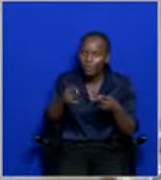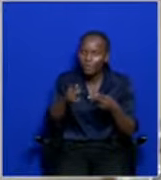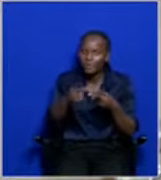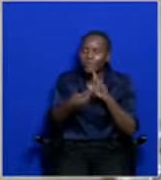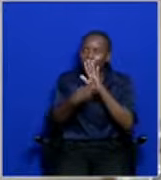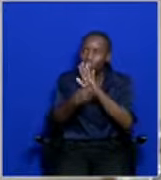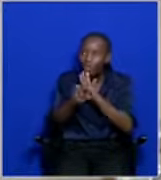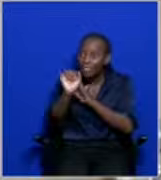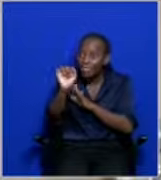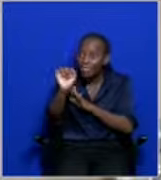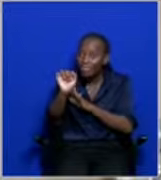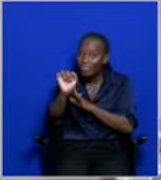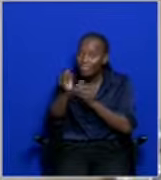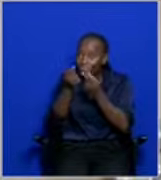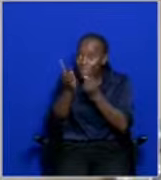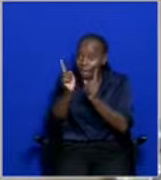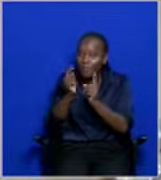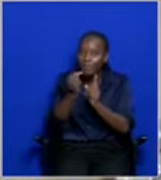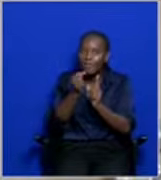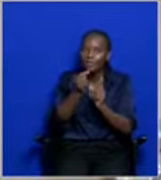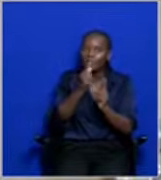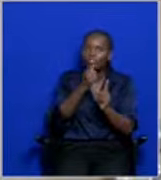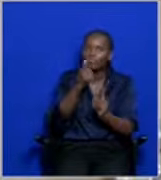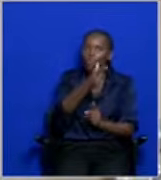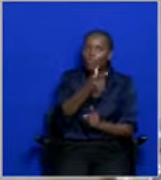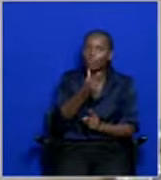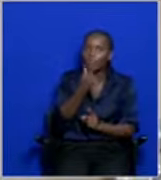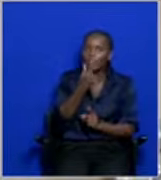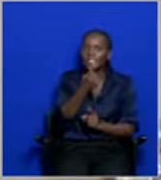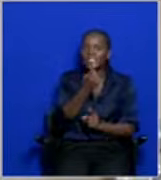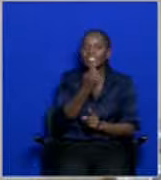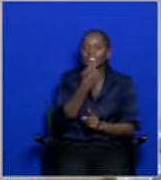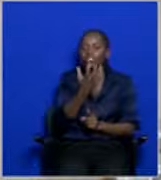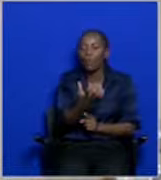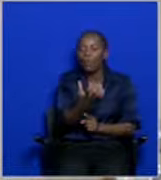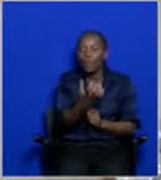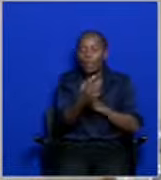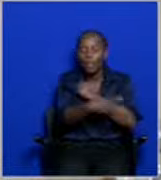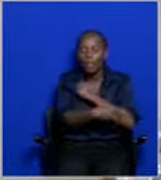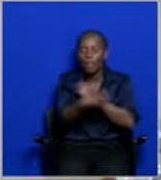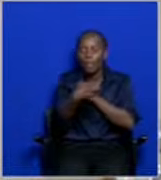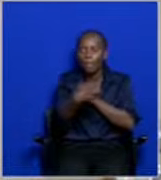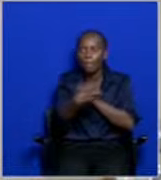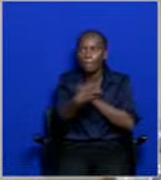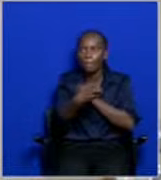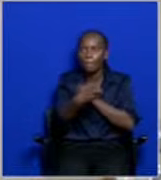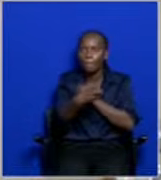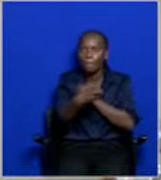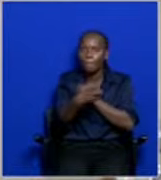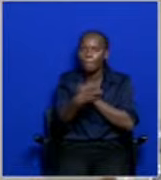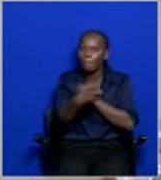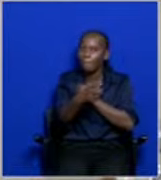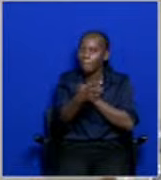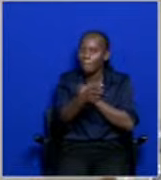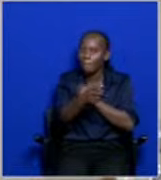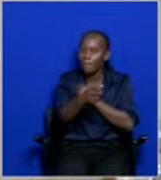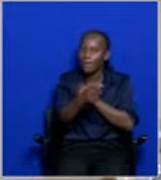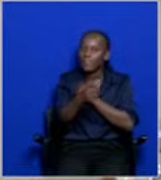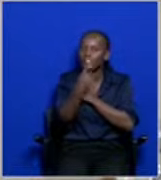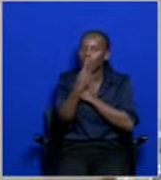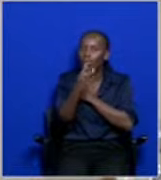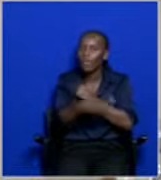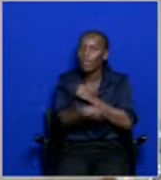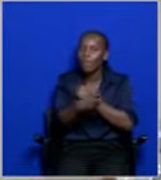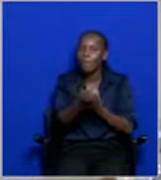recovered some of these stones. It's in that context I then referred him to TLM 12. Okay. So